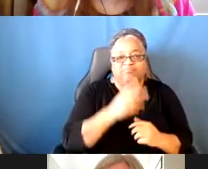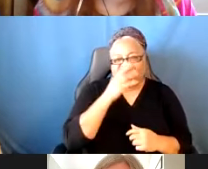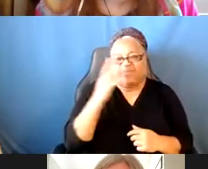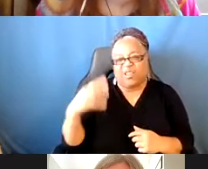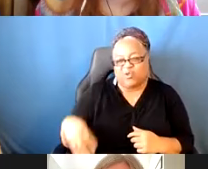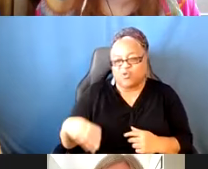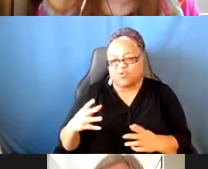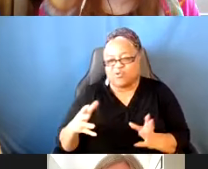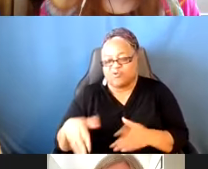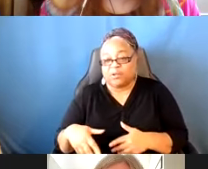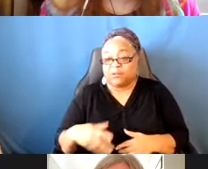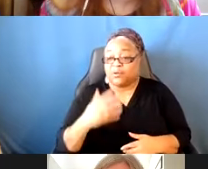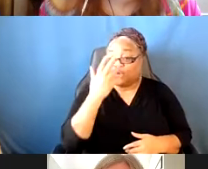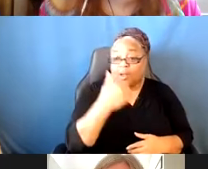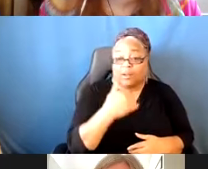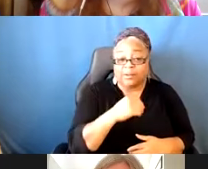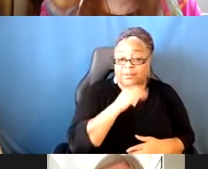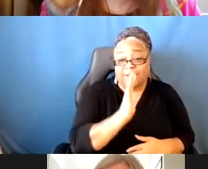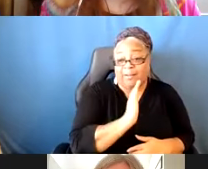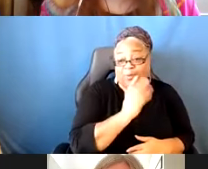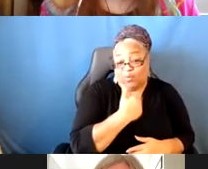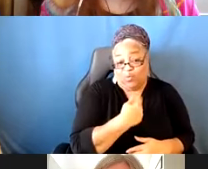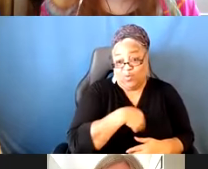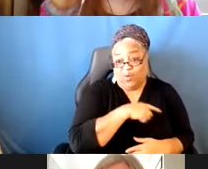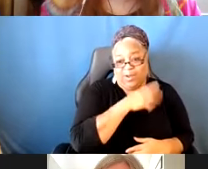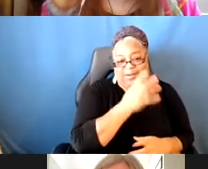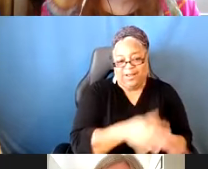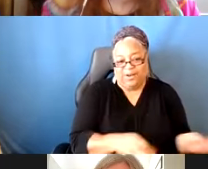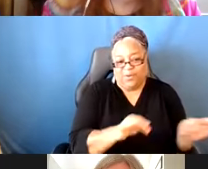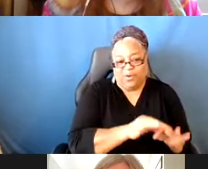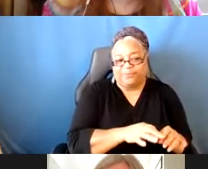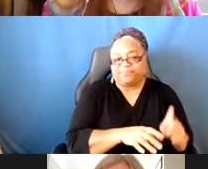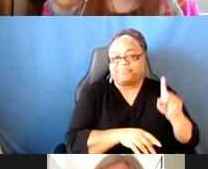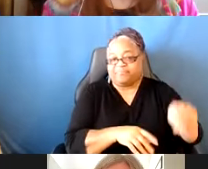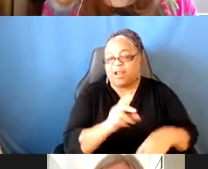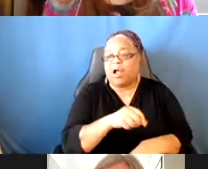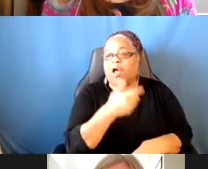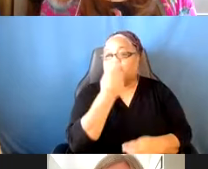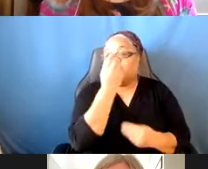And again, here's the information that you can use. There's a really great